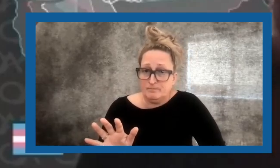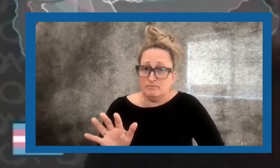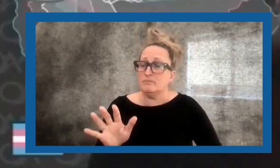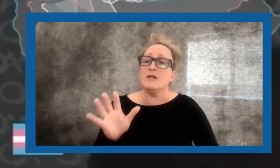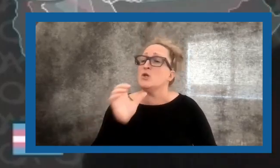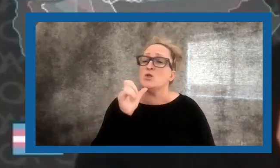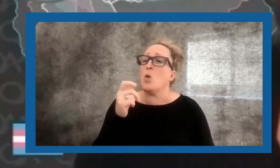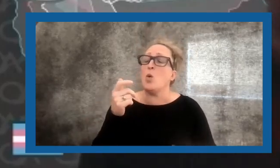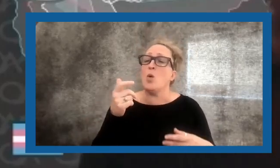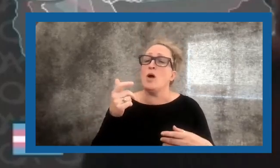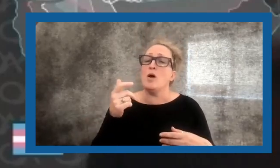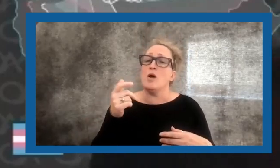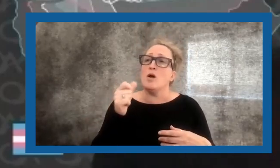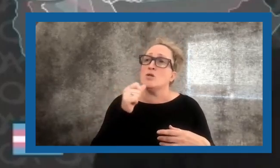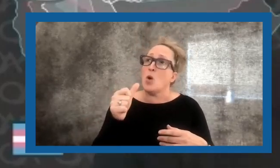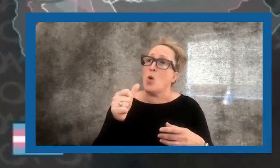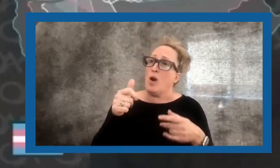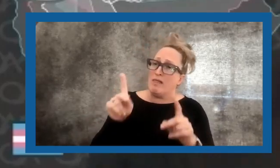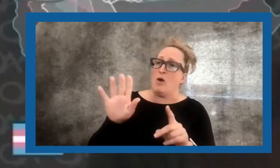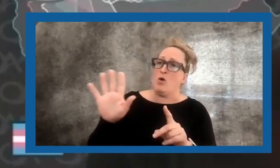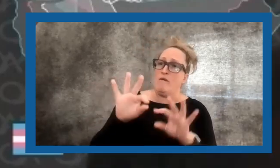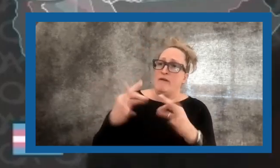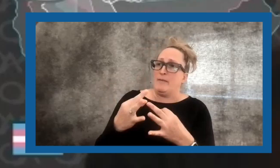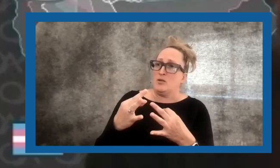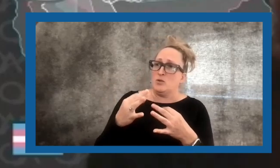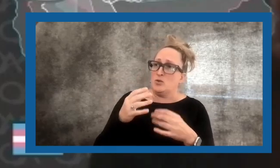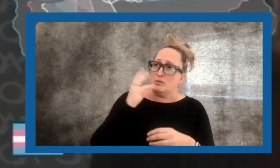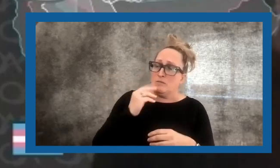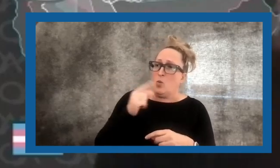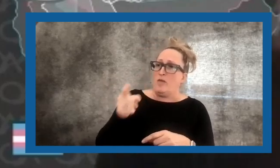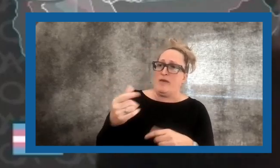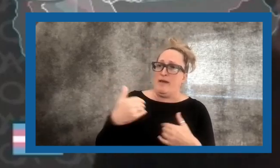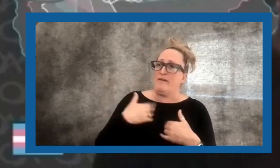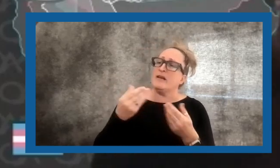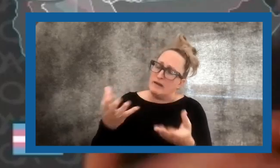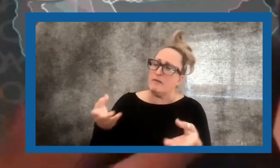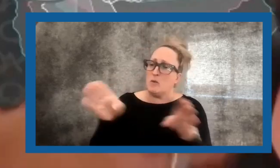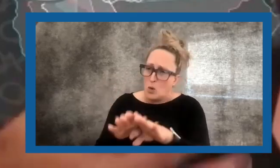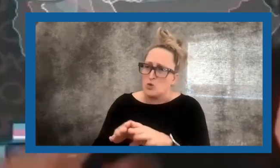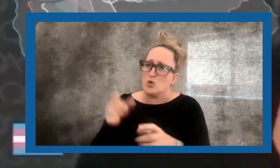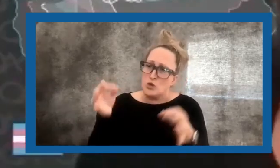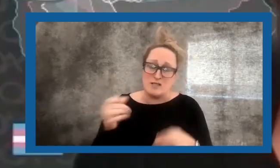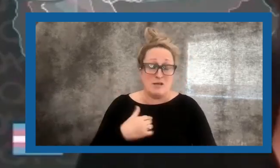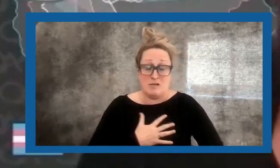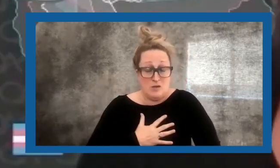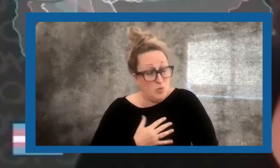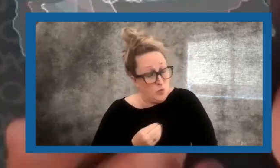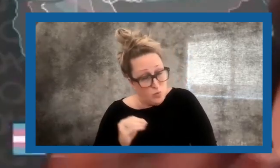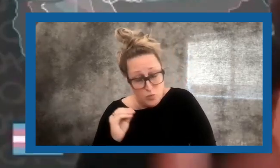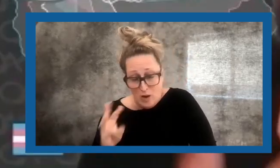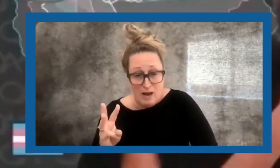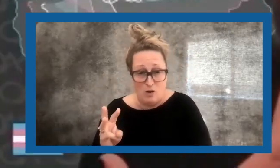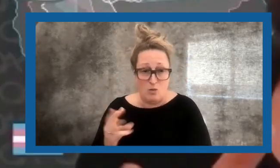Don't let them go, their family go through what we went through. Give them closure, justice. It's like, wow. I